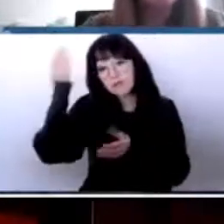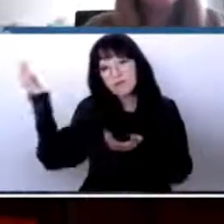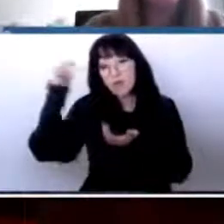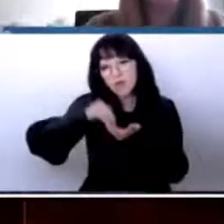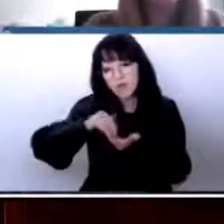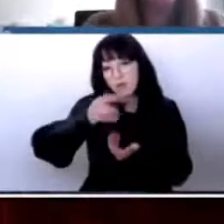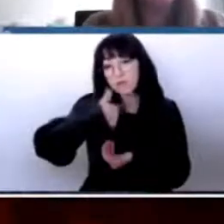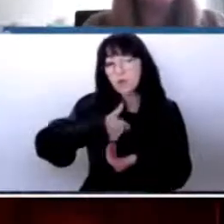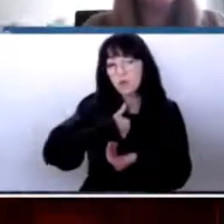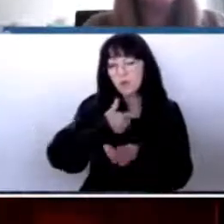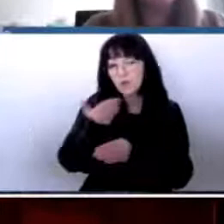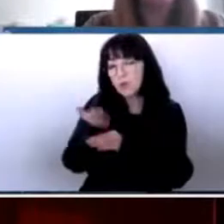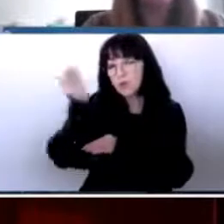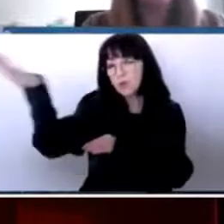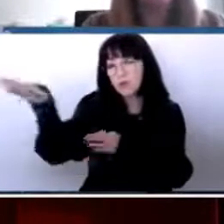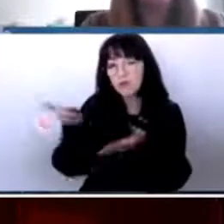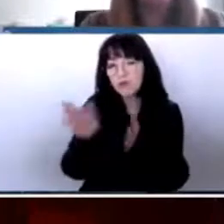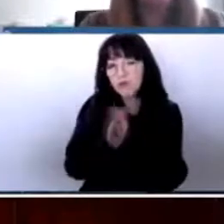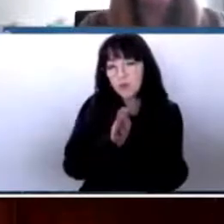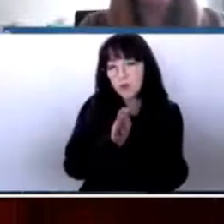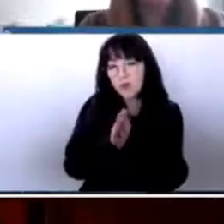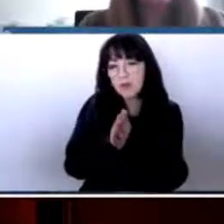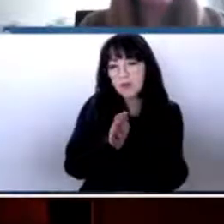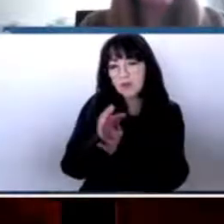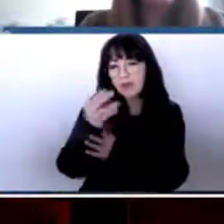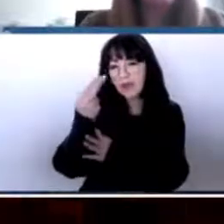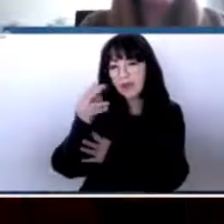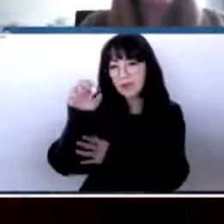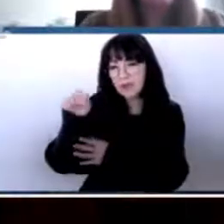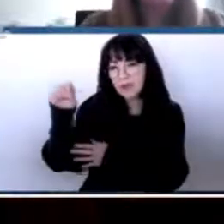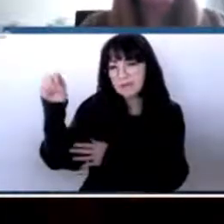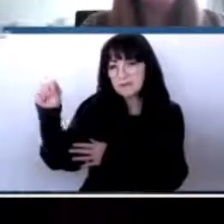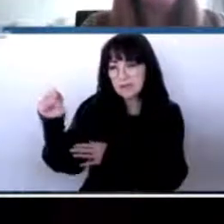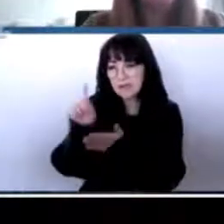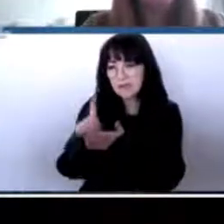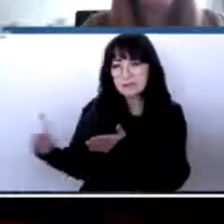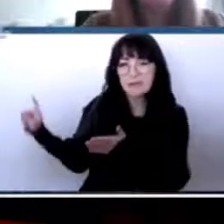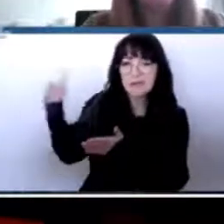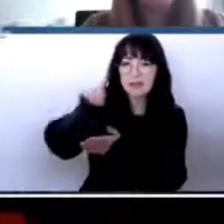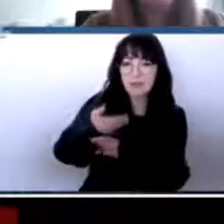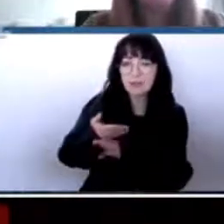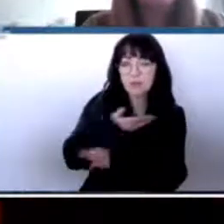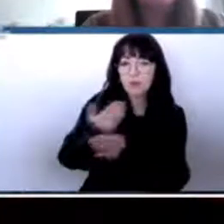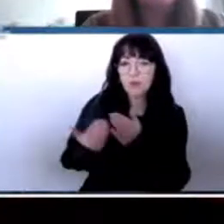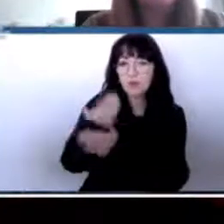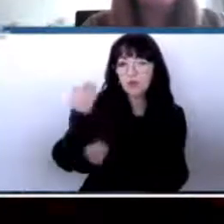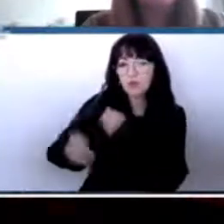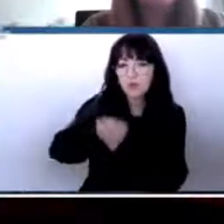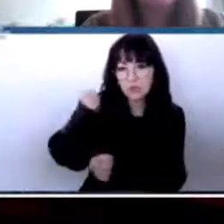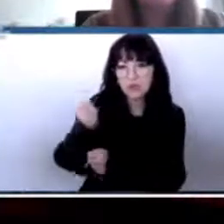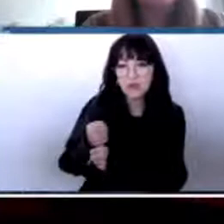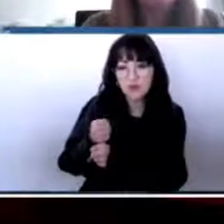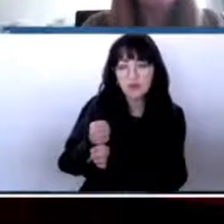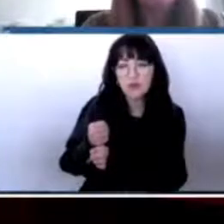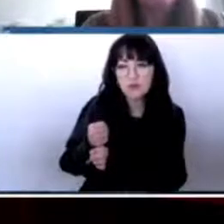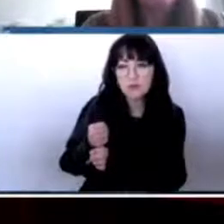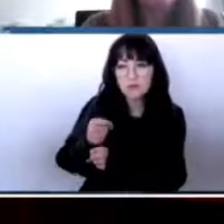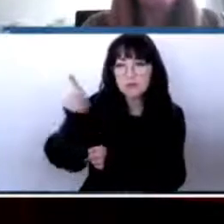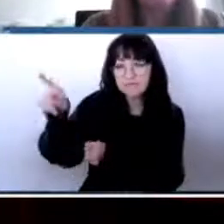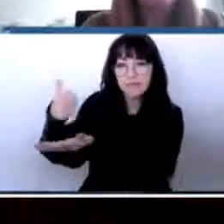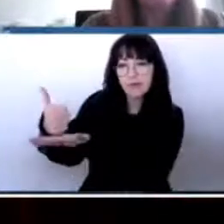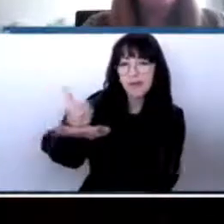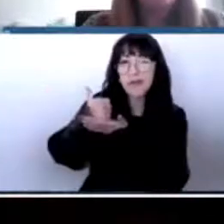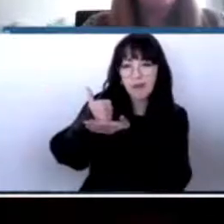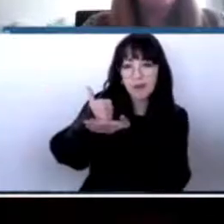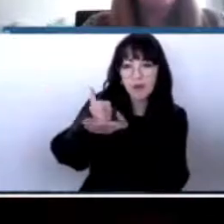for HHS, this was last week, probably right before the new year, to help us really with